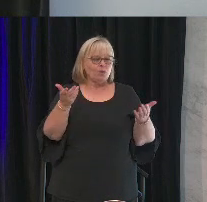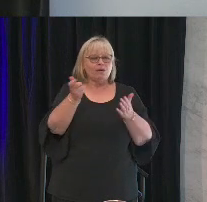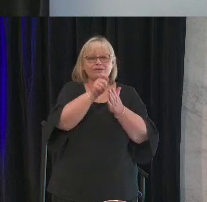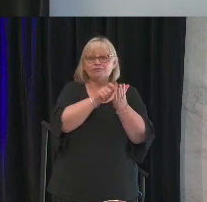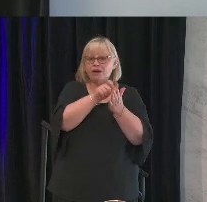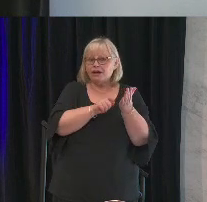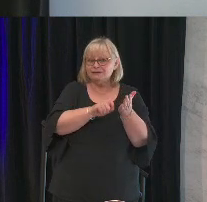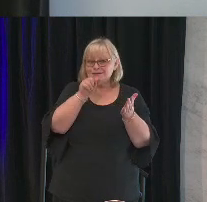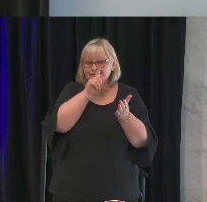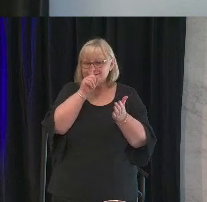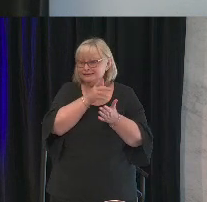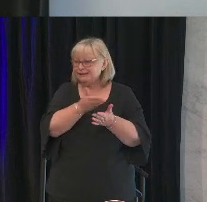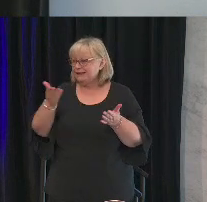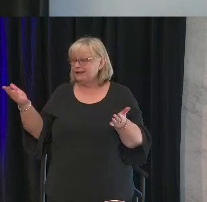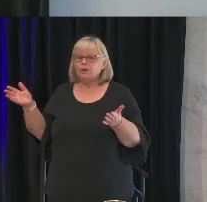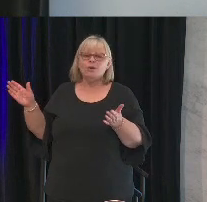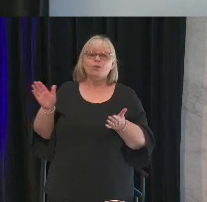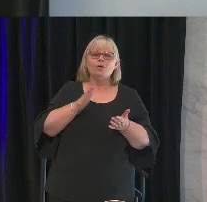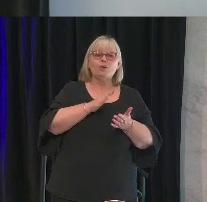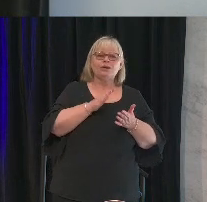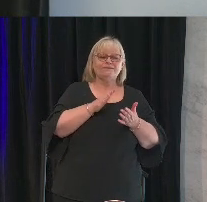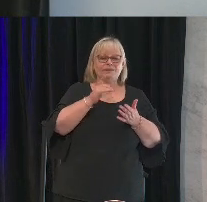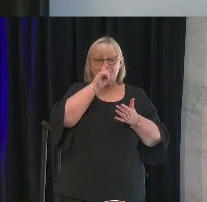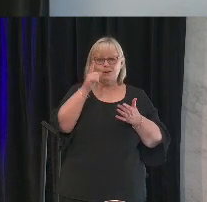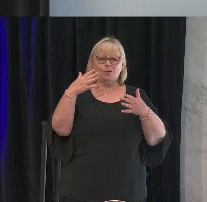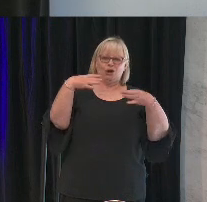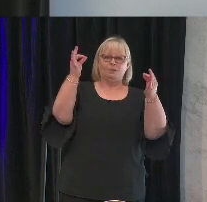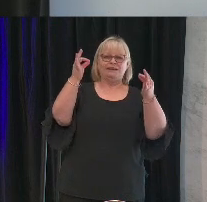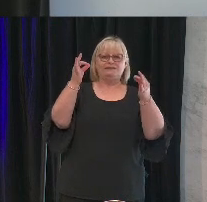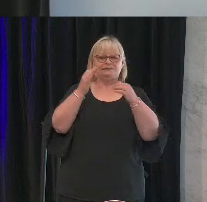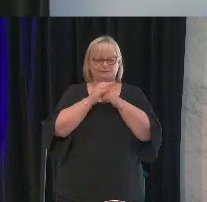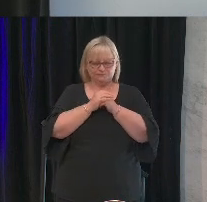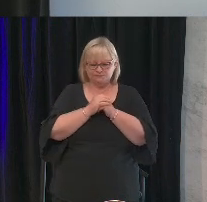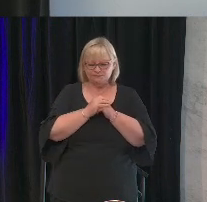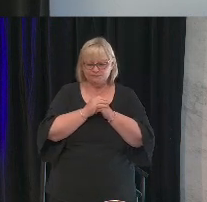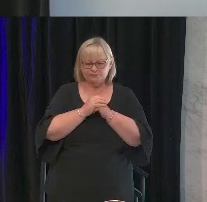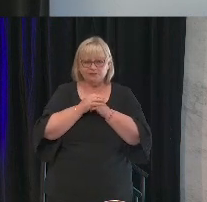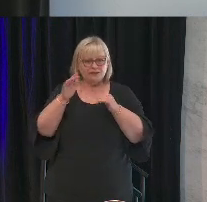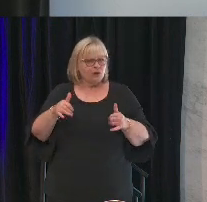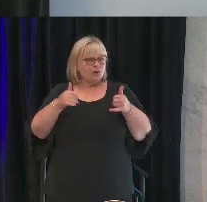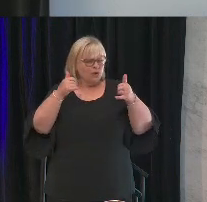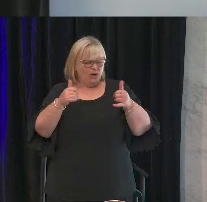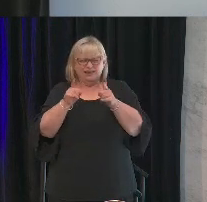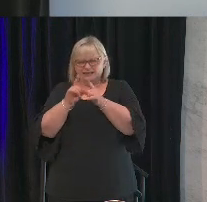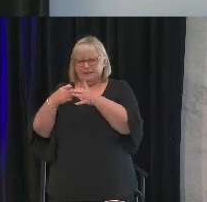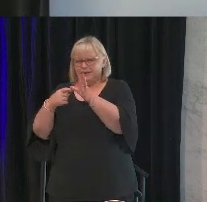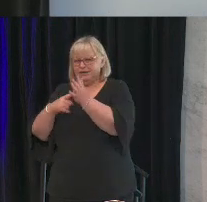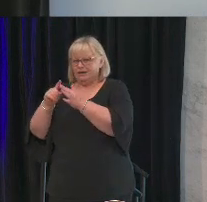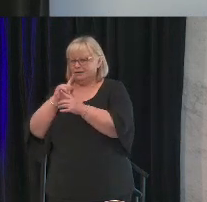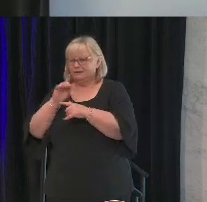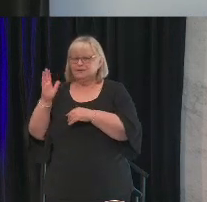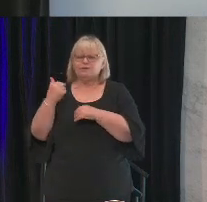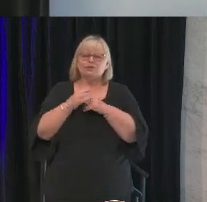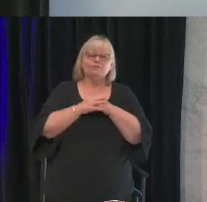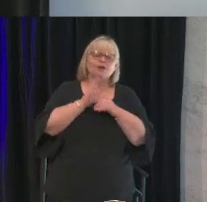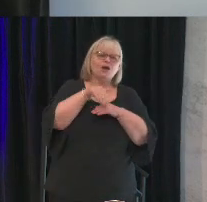writers here, all of the nominees. These awards, as Kate has said, are